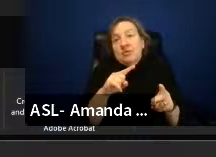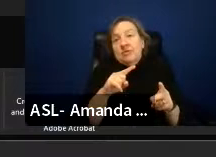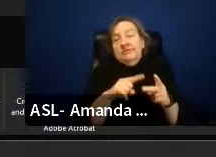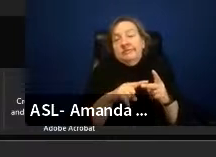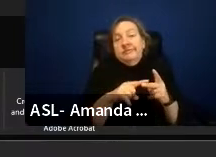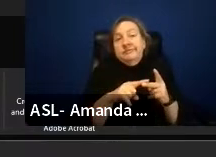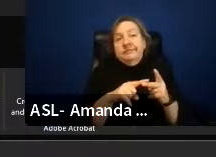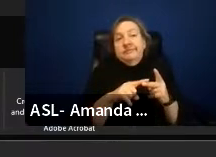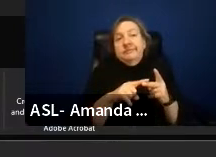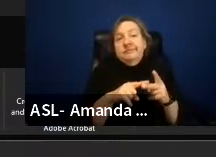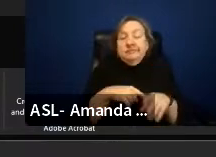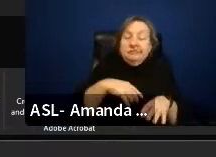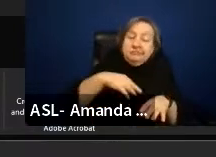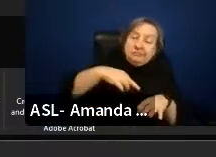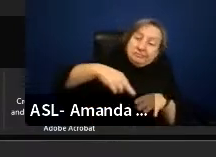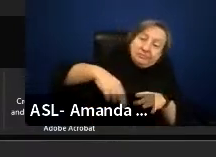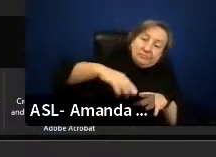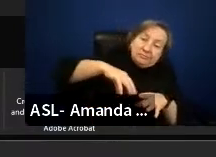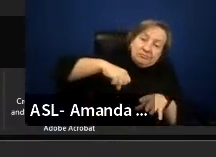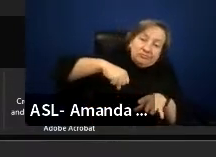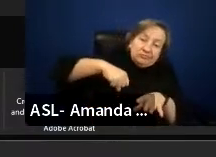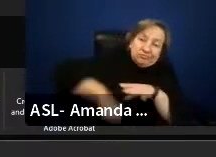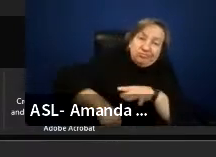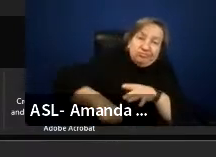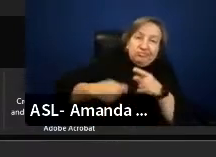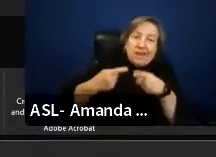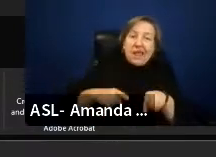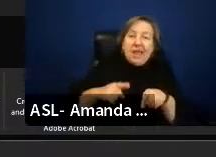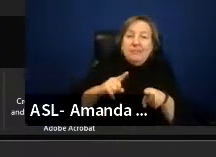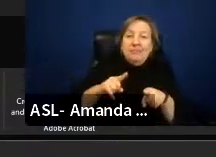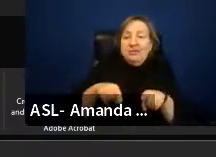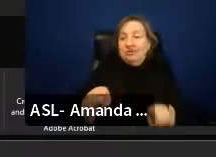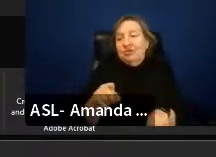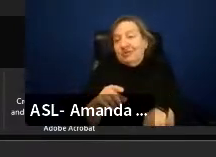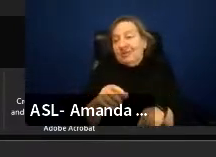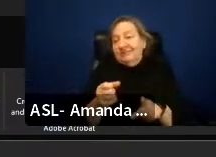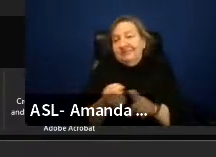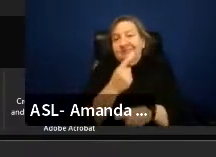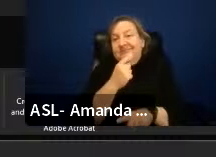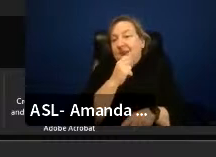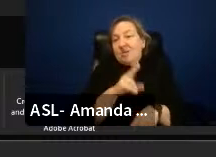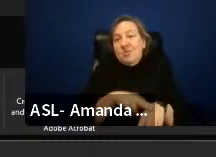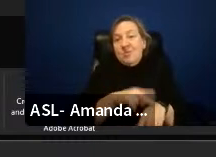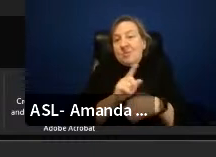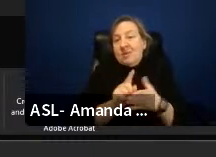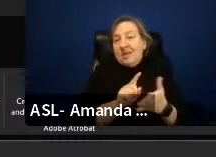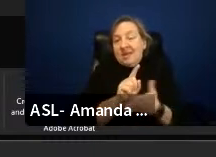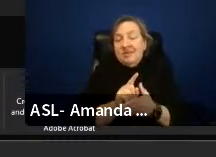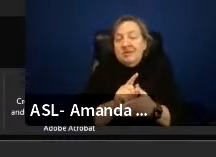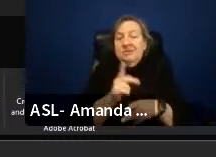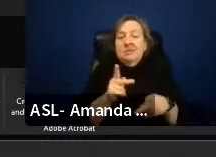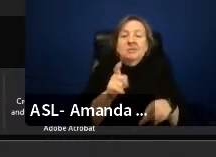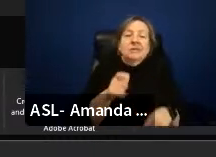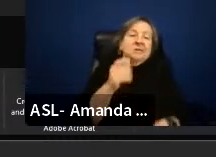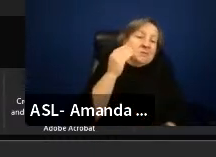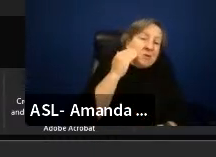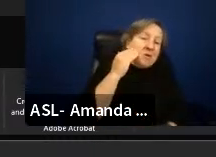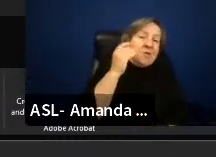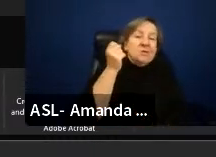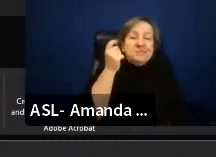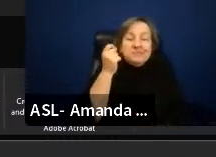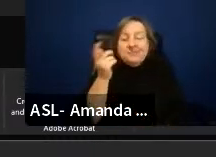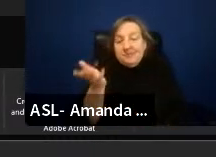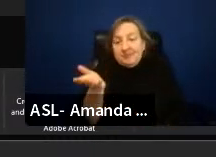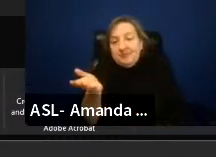some pile driving to be happening during an off hour. Folks need to know and understand that. And so